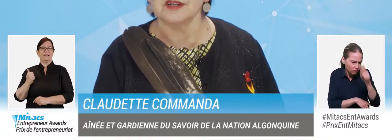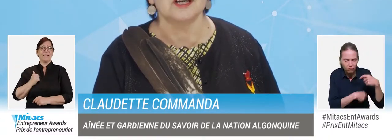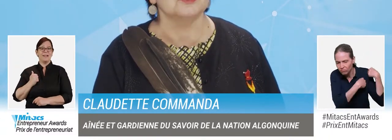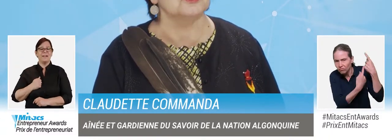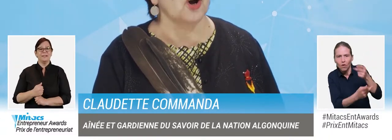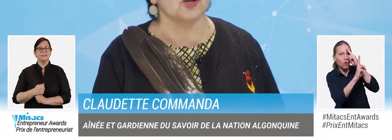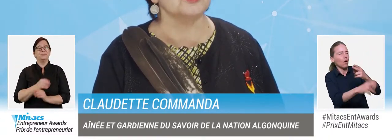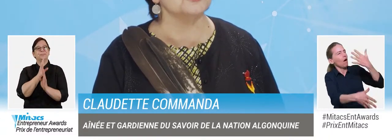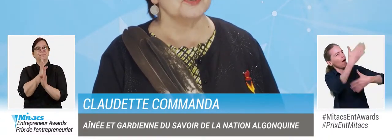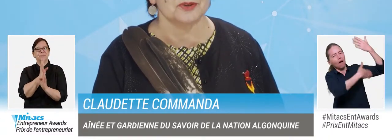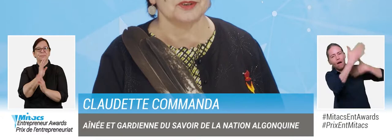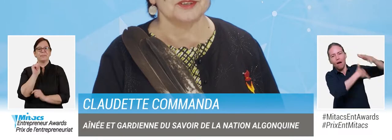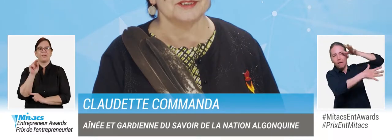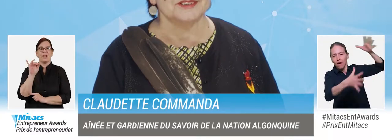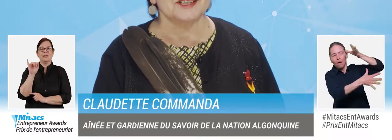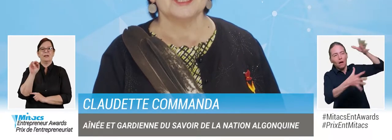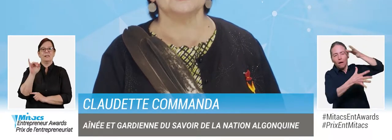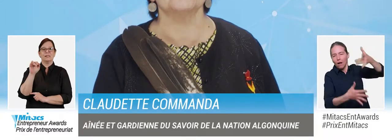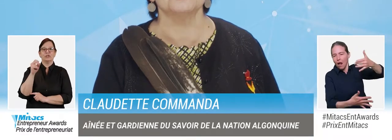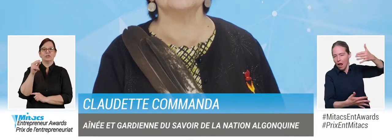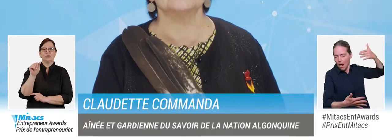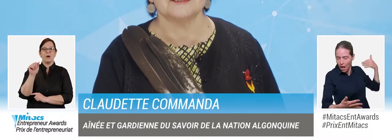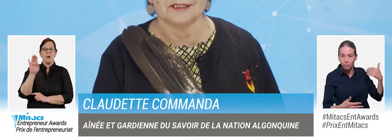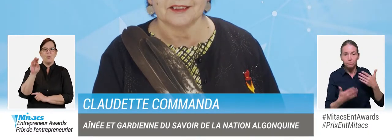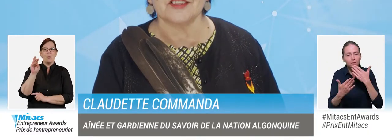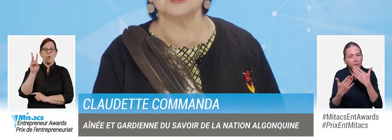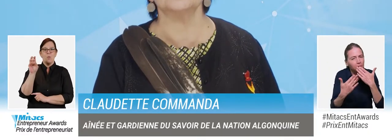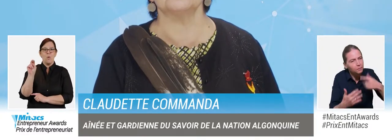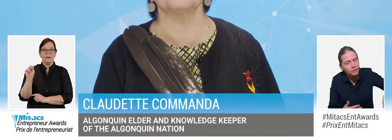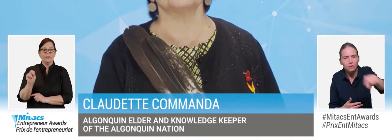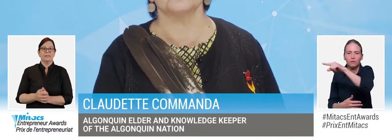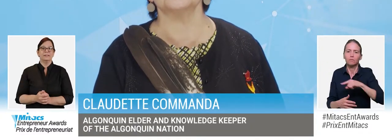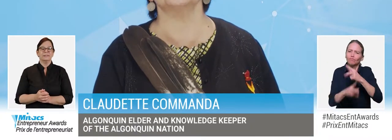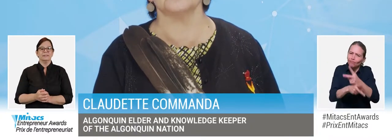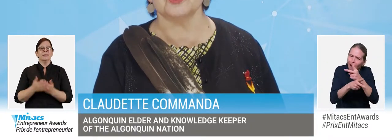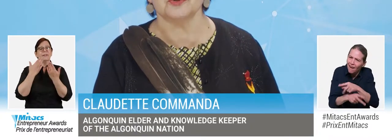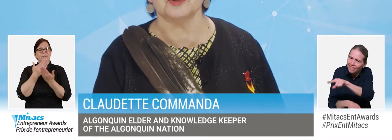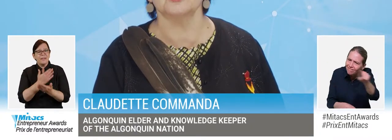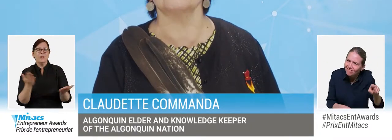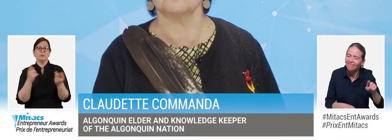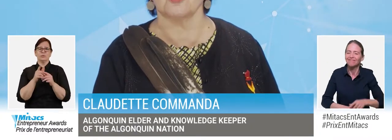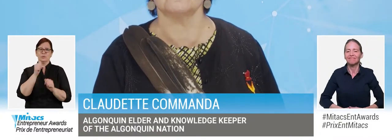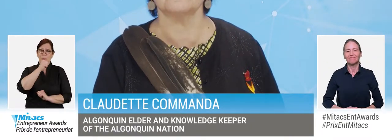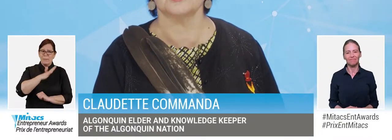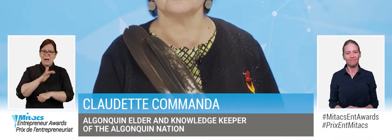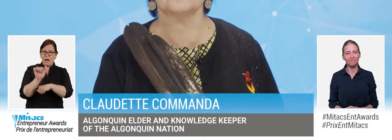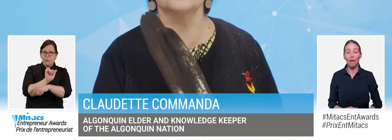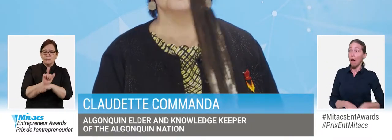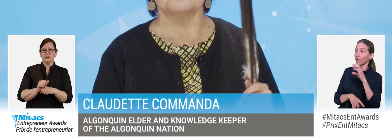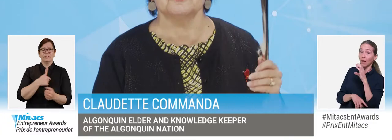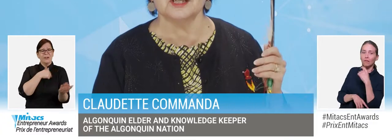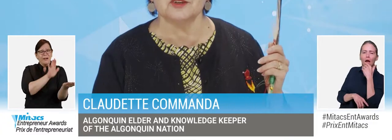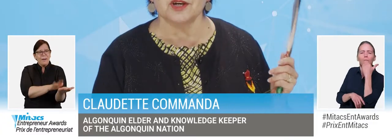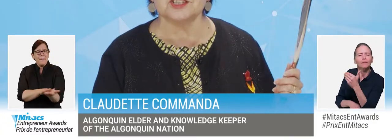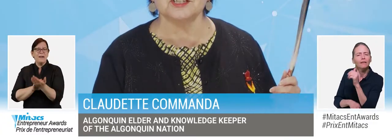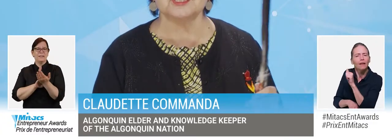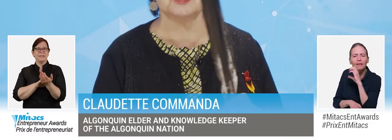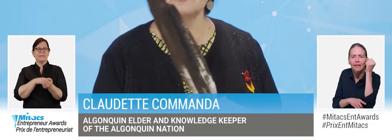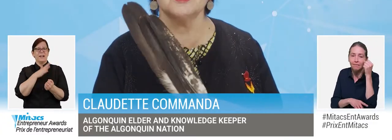power. Knowledge is good. And we thank you for what you are doing for all of Canada.